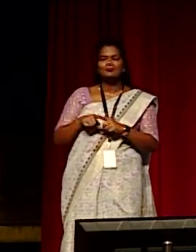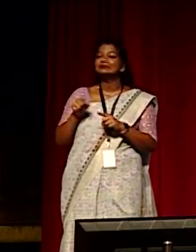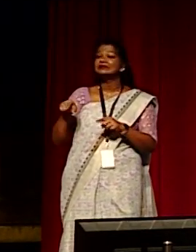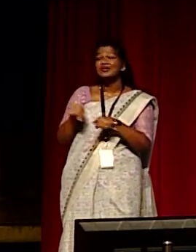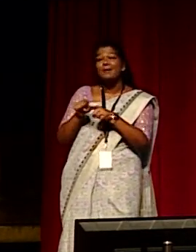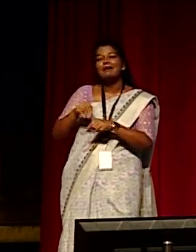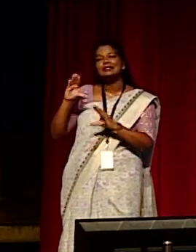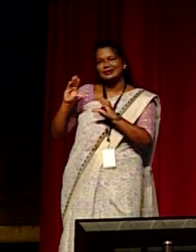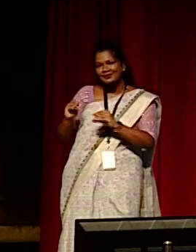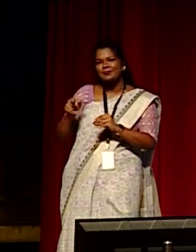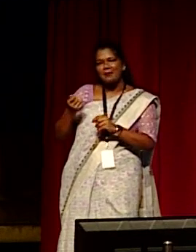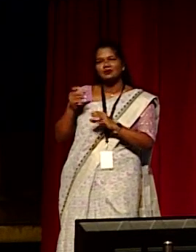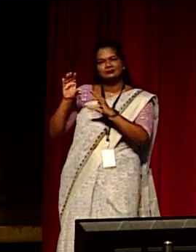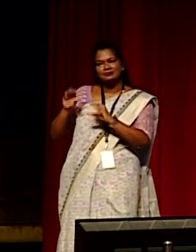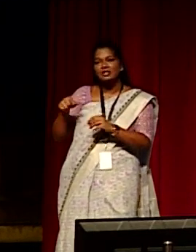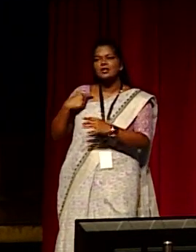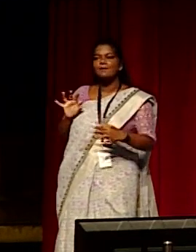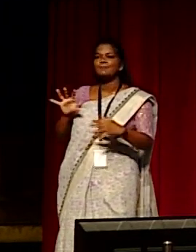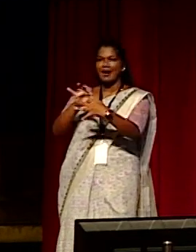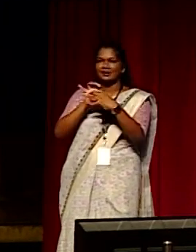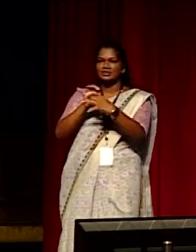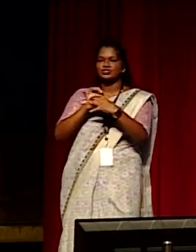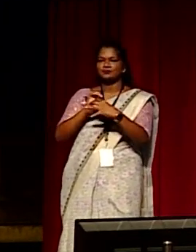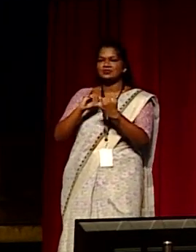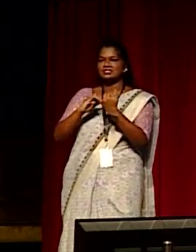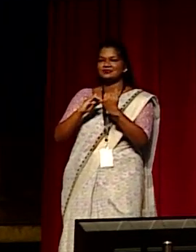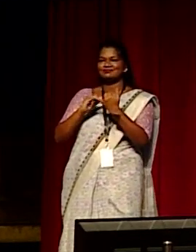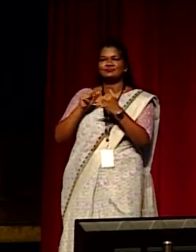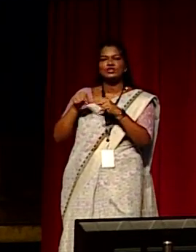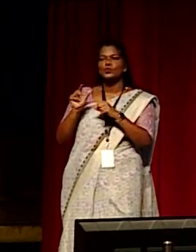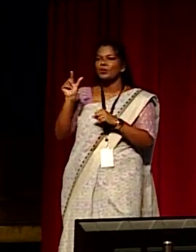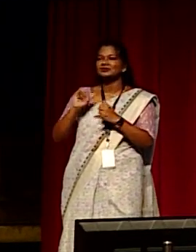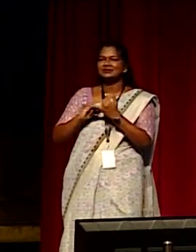affordable, and we did that in partnership with the Stanford University.